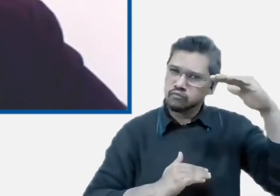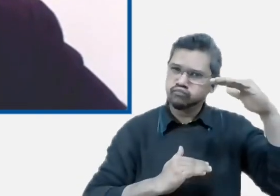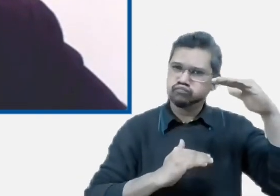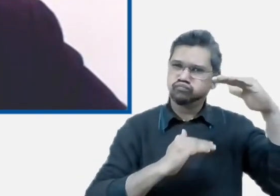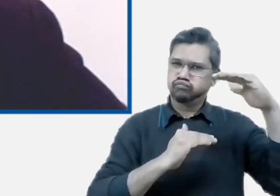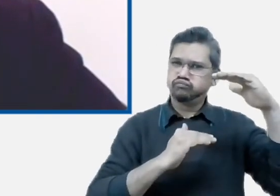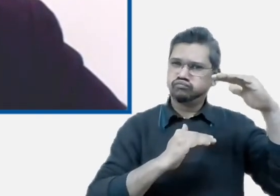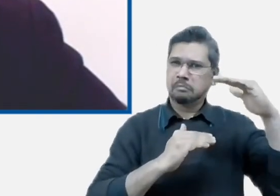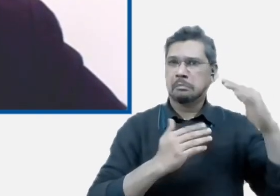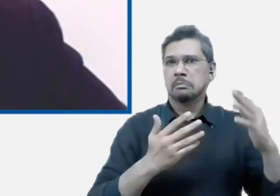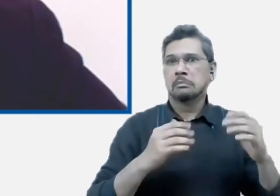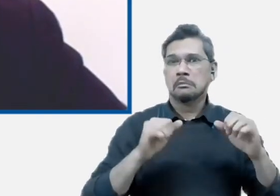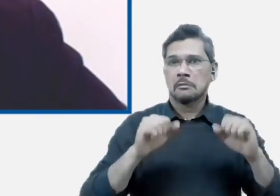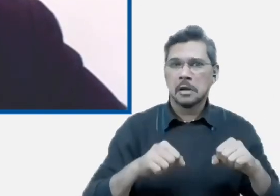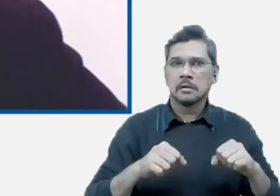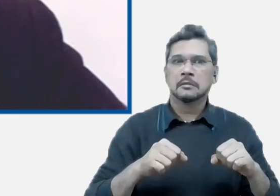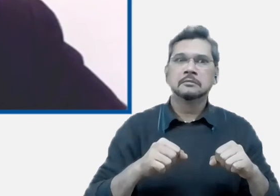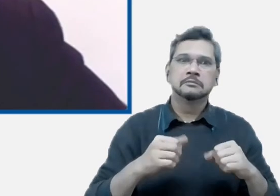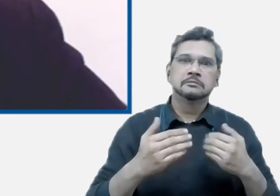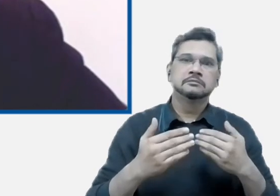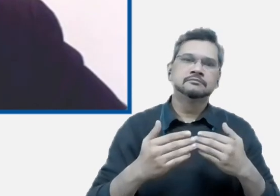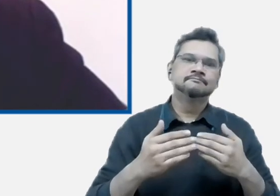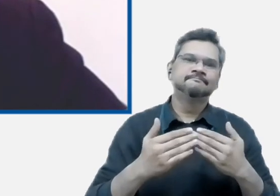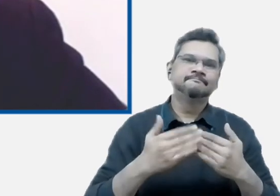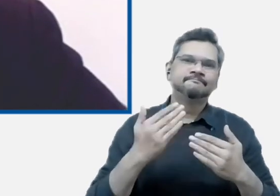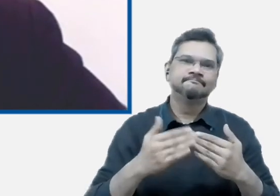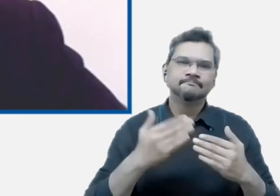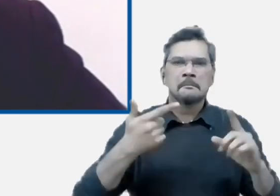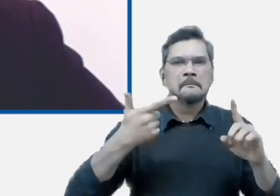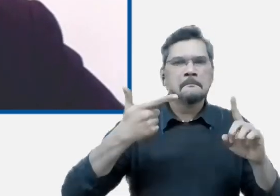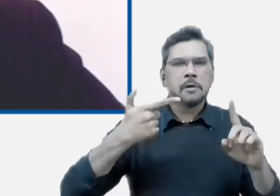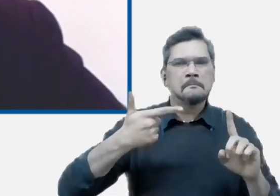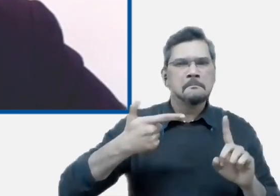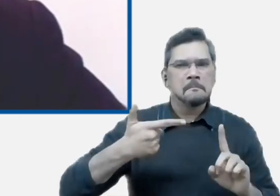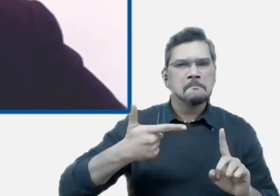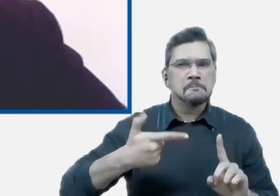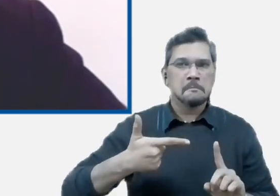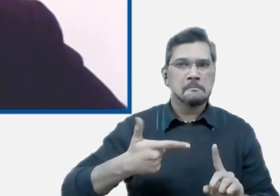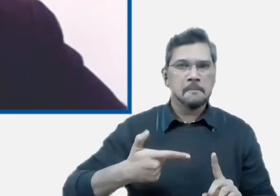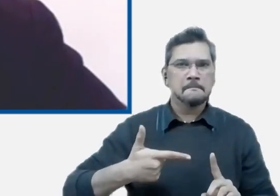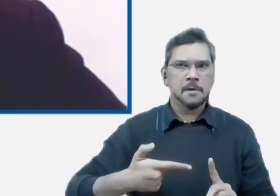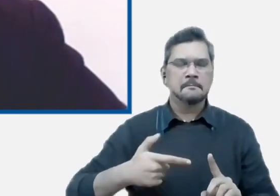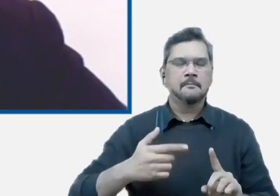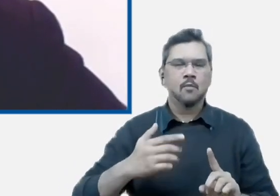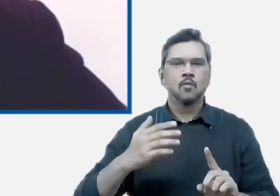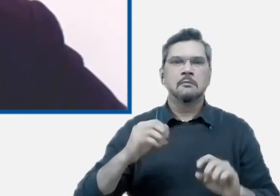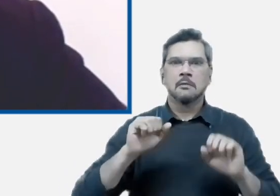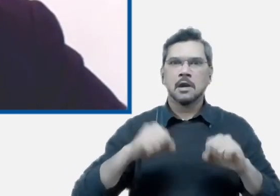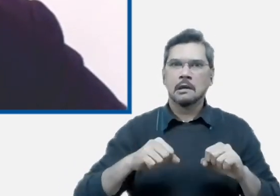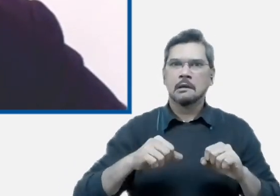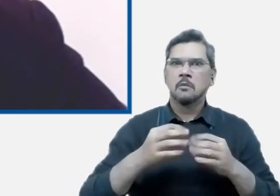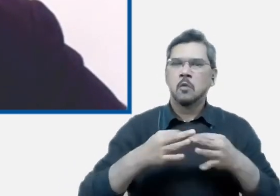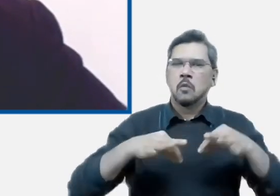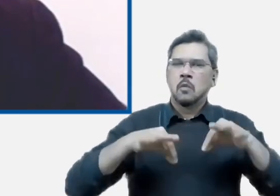capture some of the important key messages. When I went through it, I think there are references